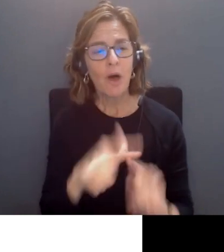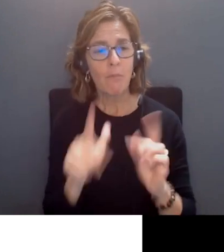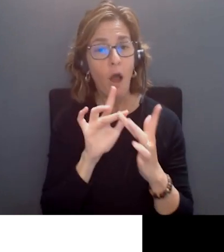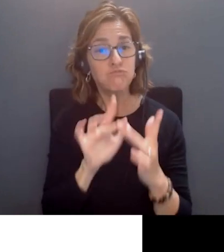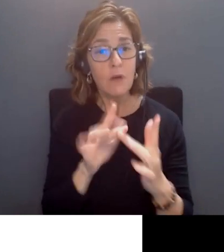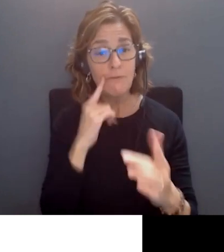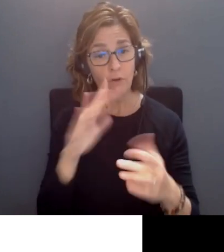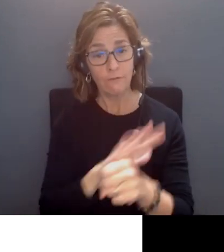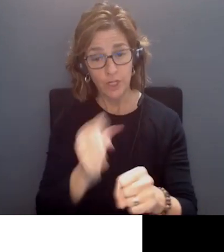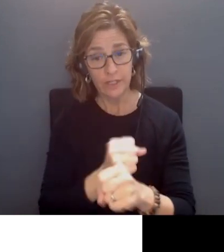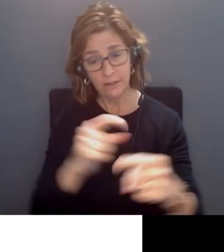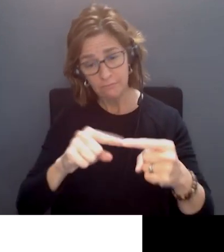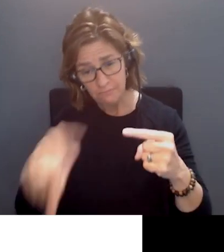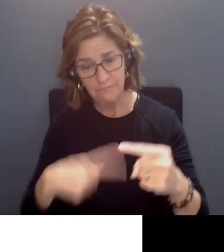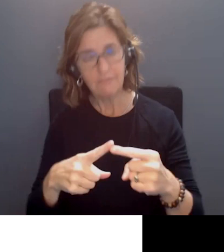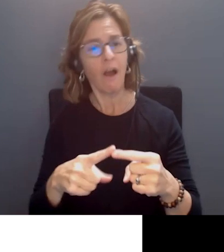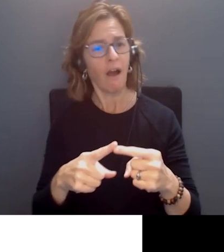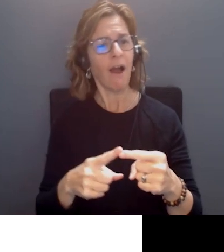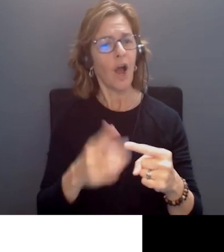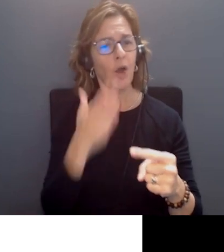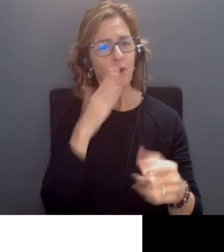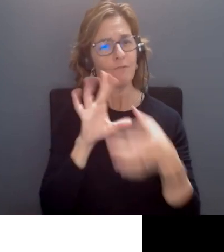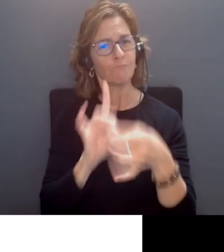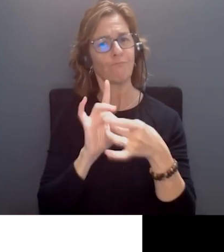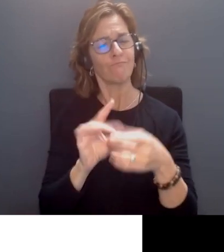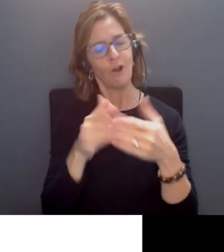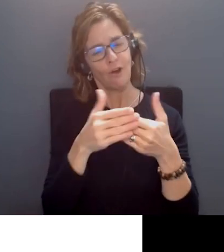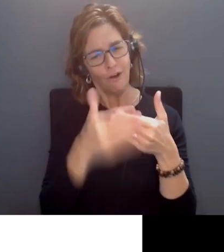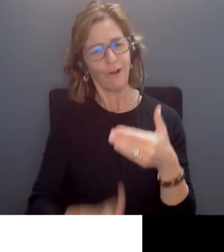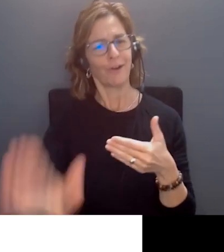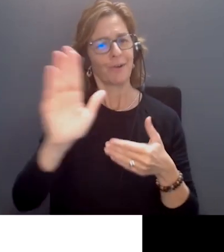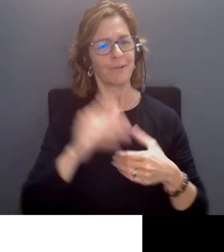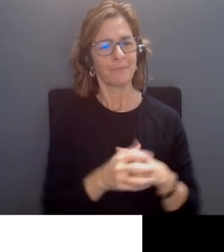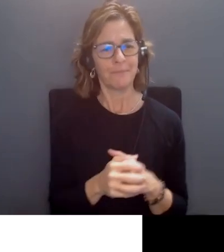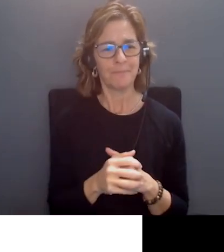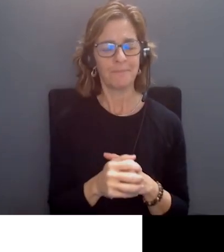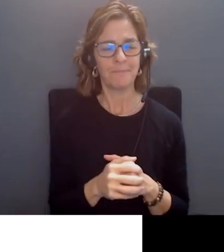to a long-term partnership with those that you've connected with.